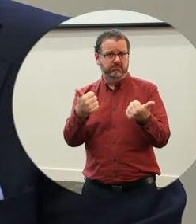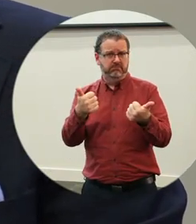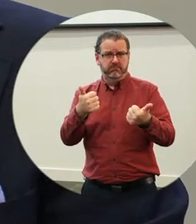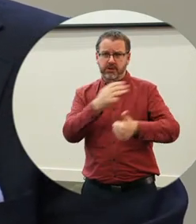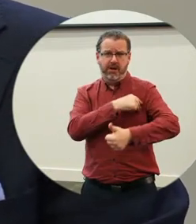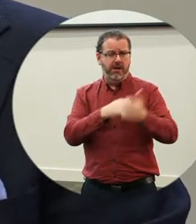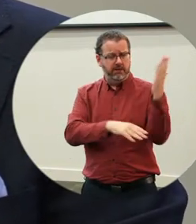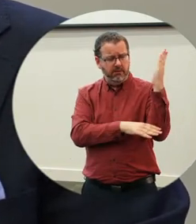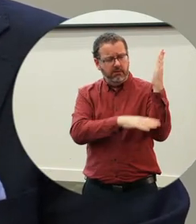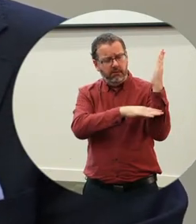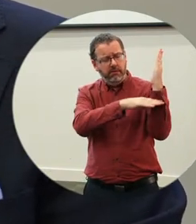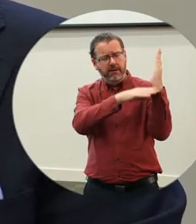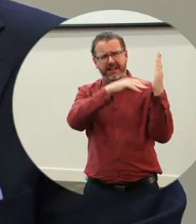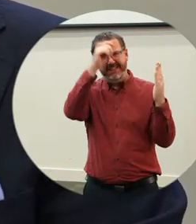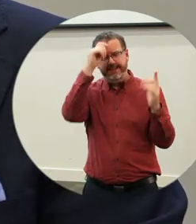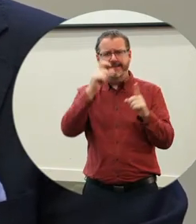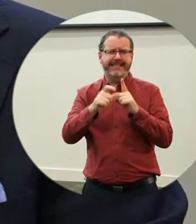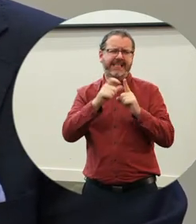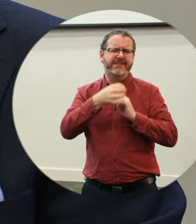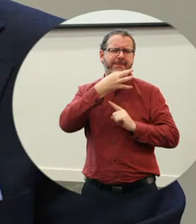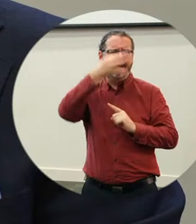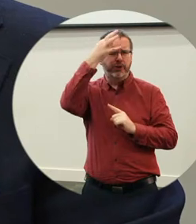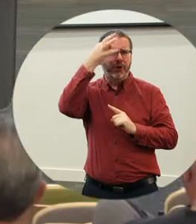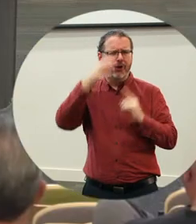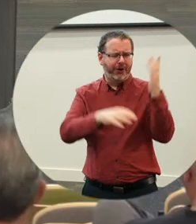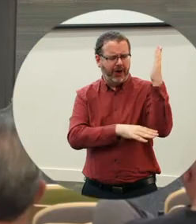inspector eventually in the city centre.